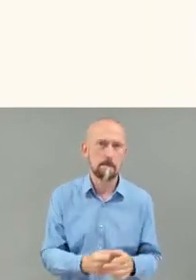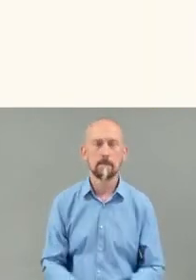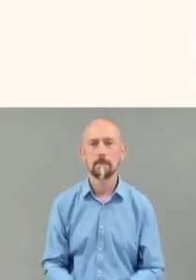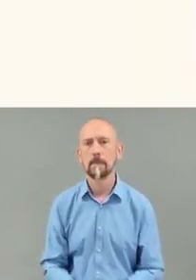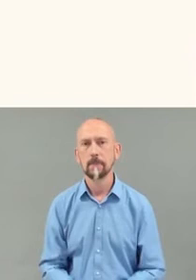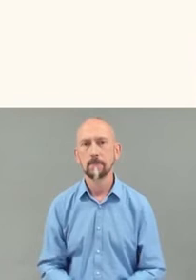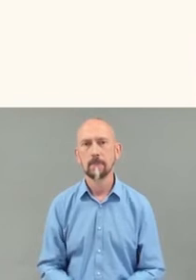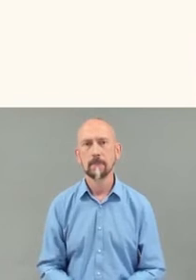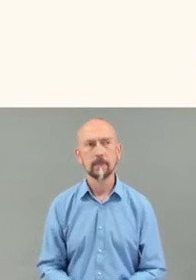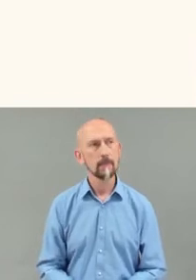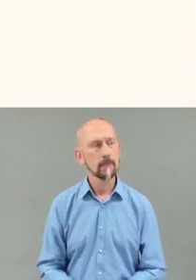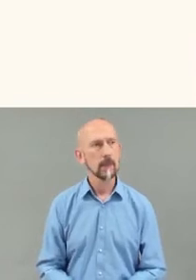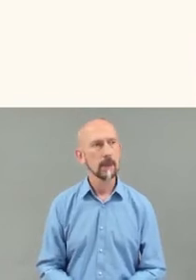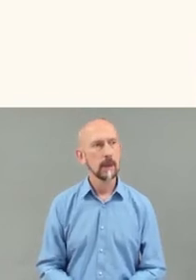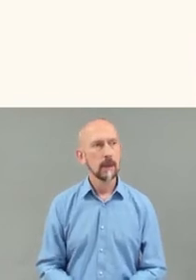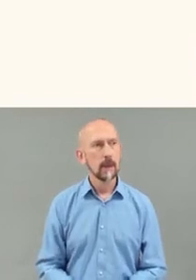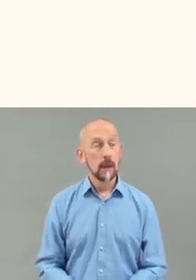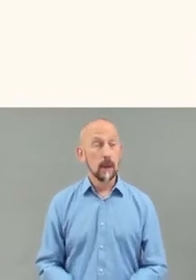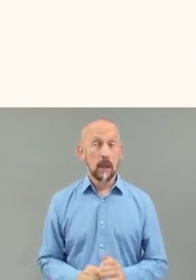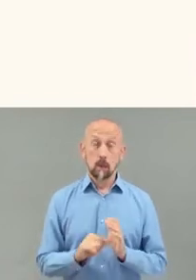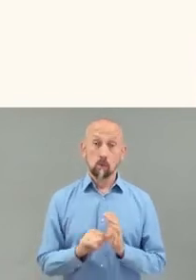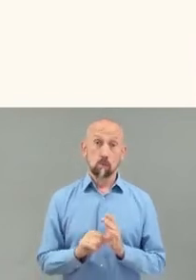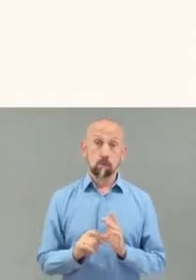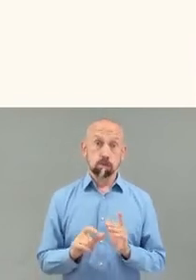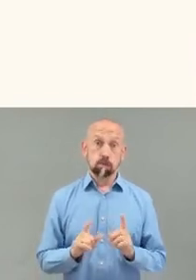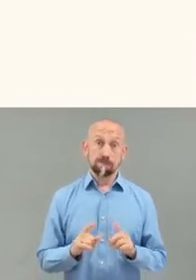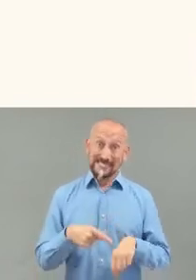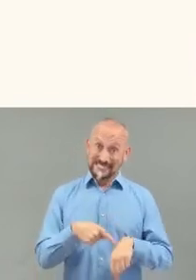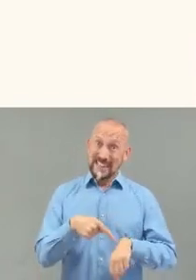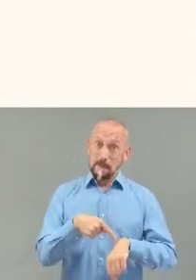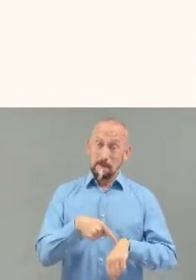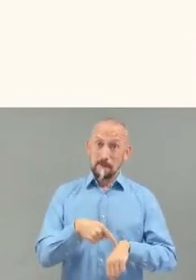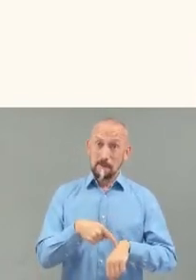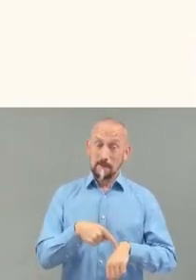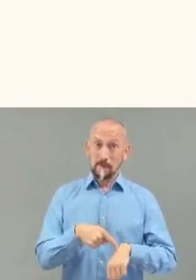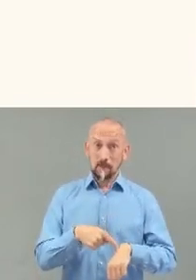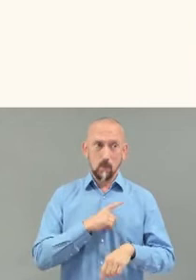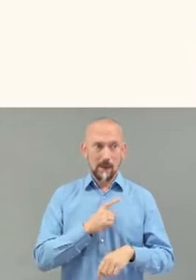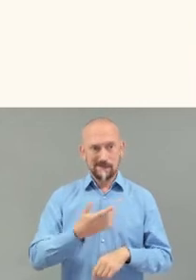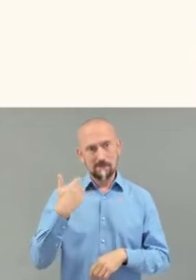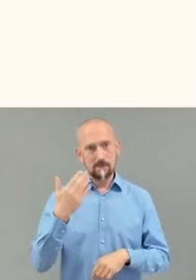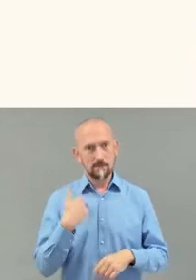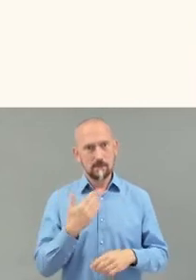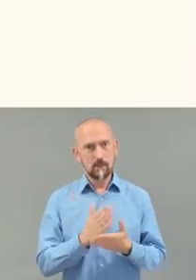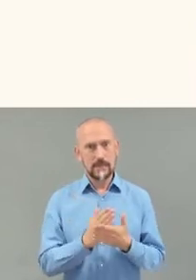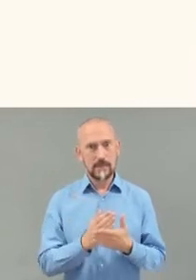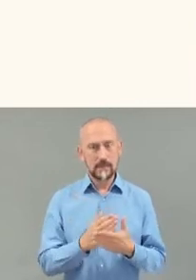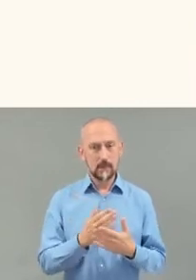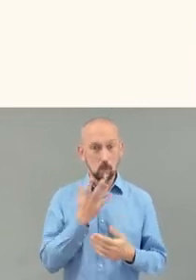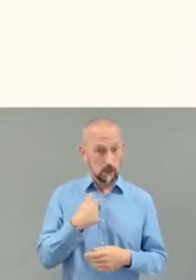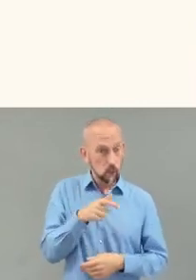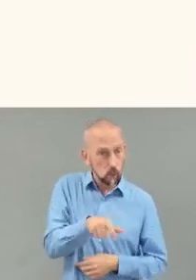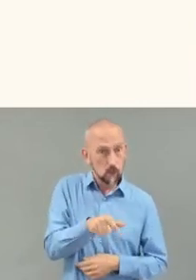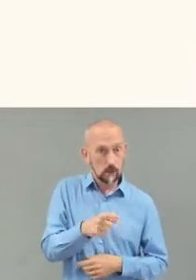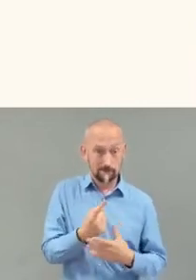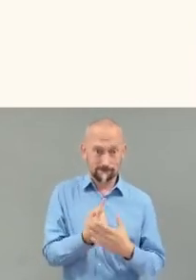mostly, at least initially, it mostly being me from the students' side up to this point.